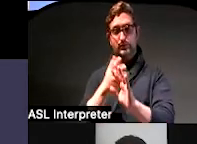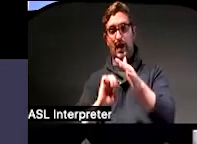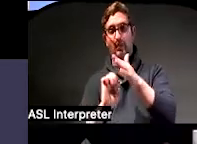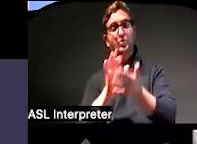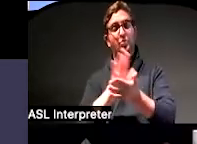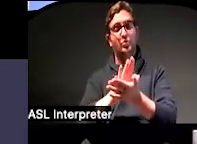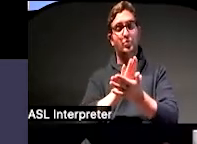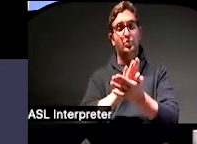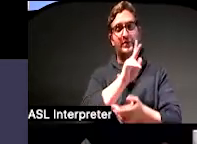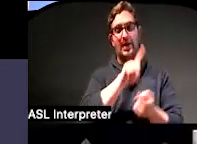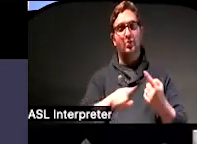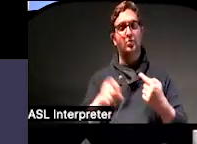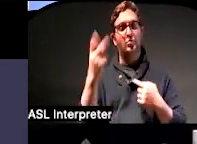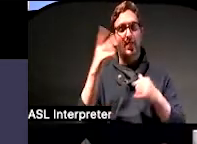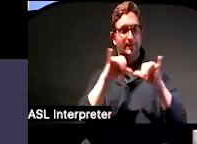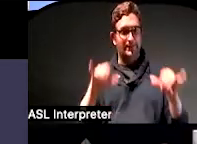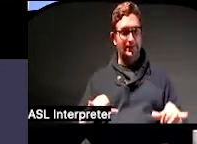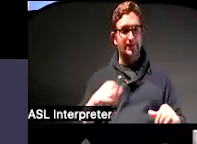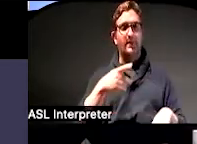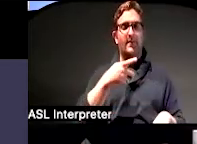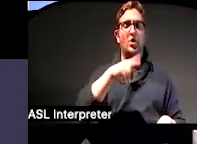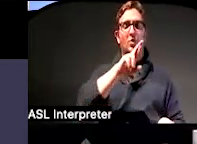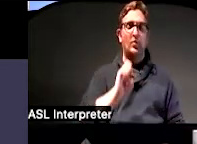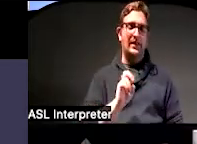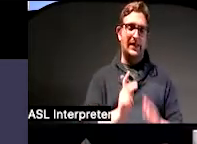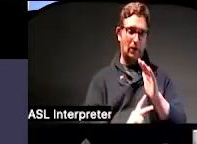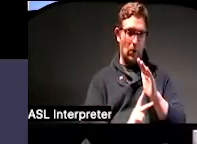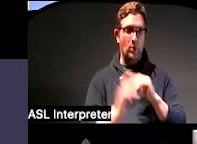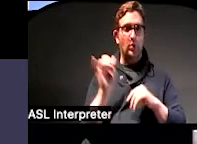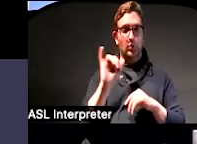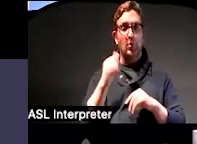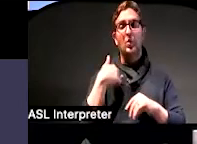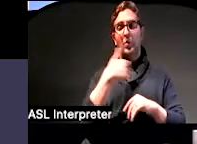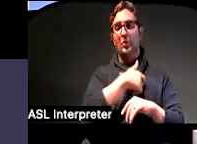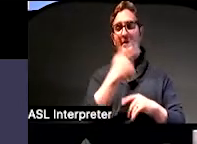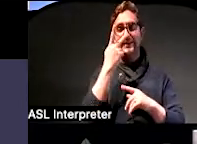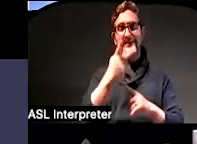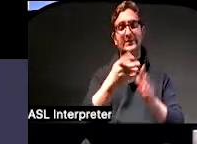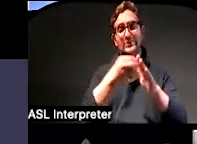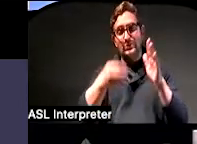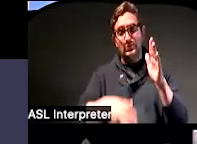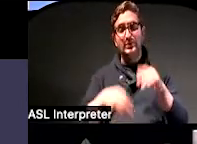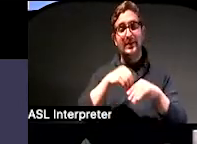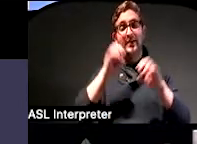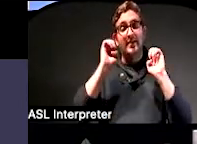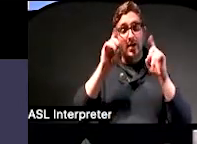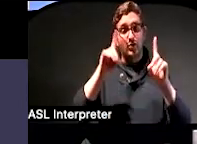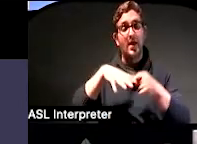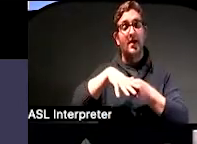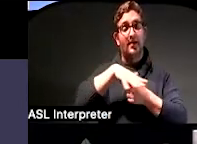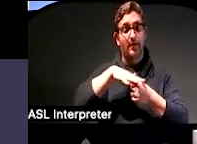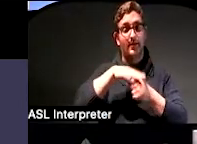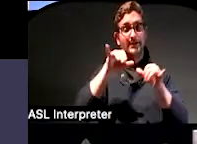school, the K-12 system and pre-K, it's interesting because we see students in the education